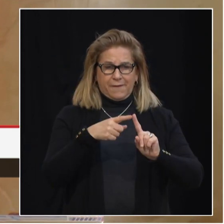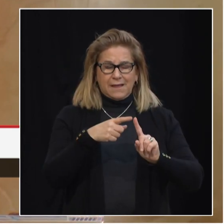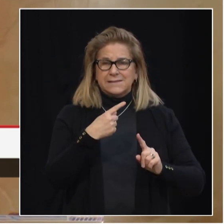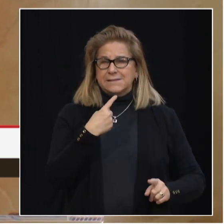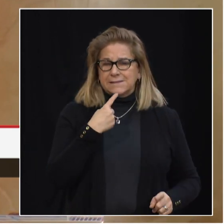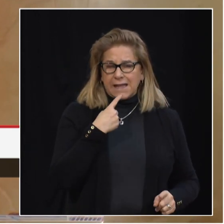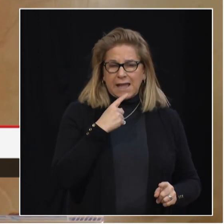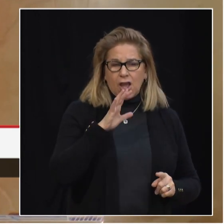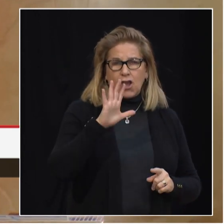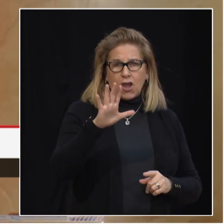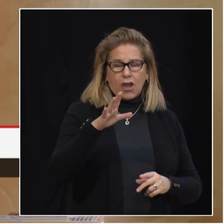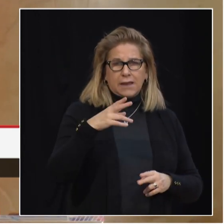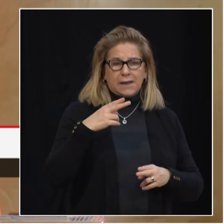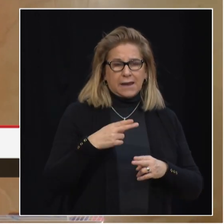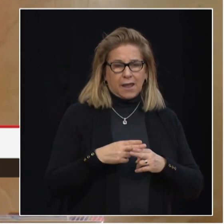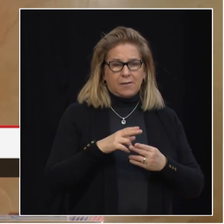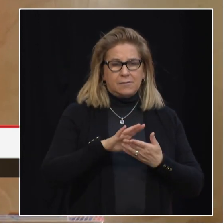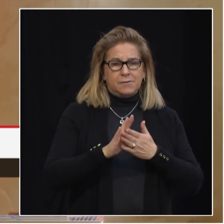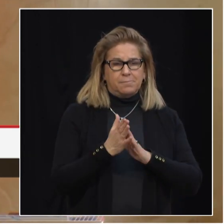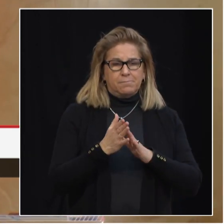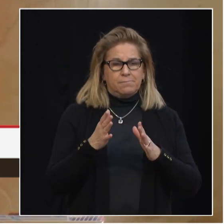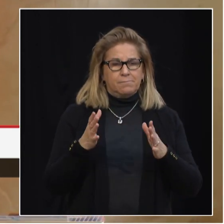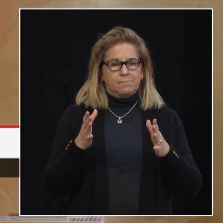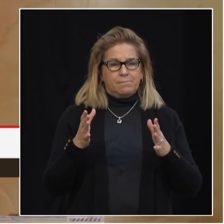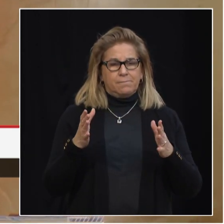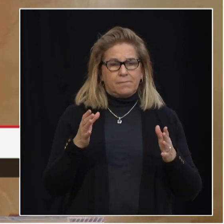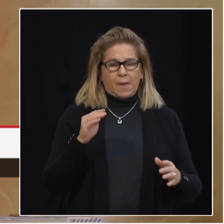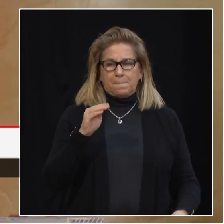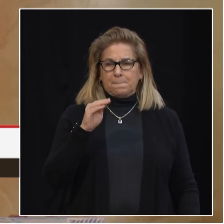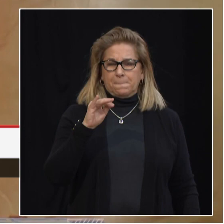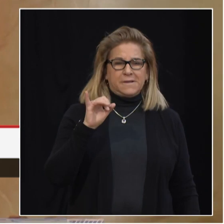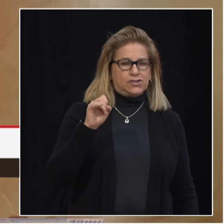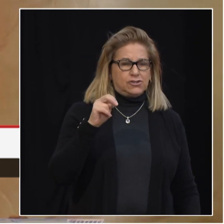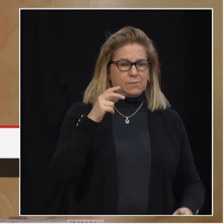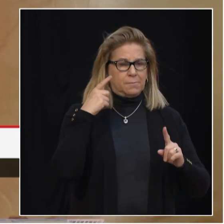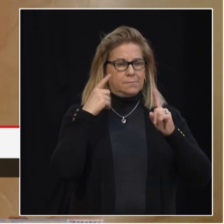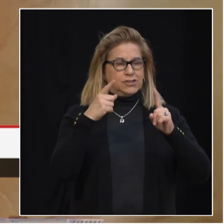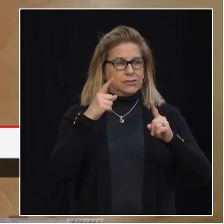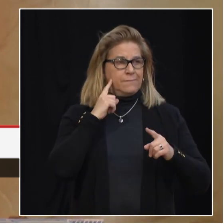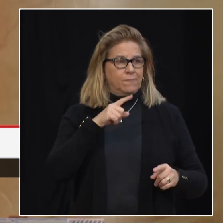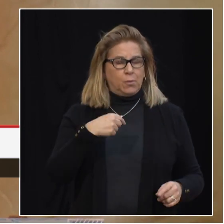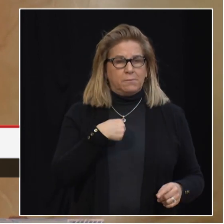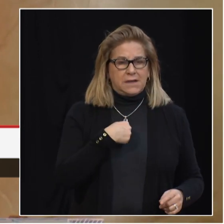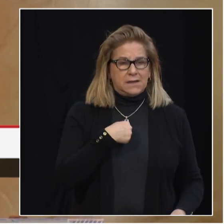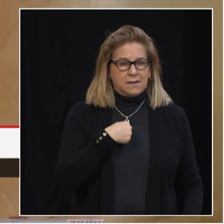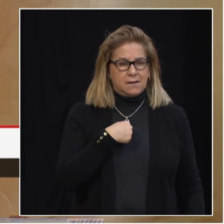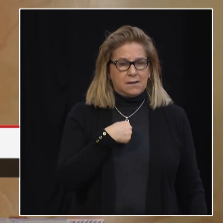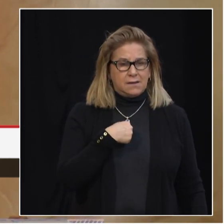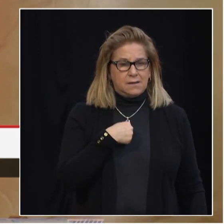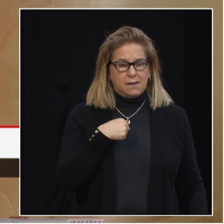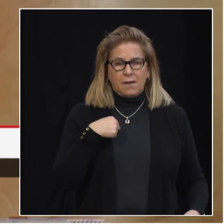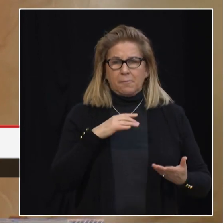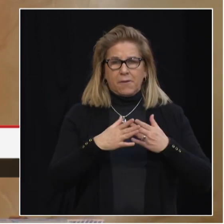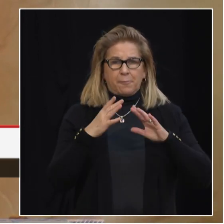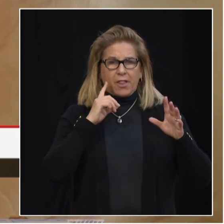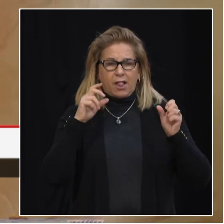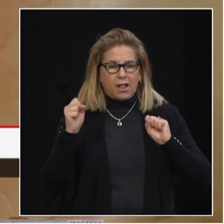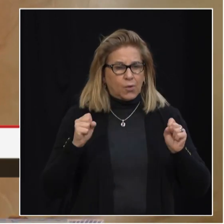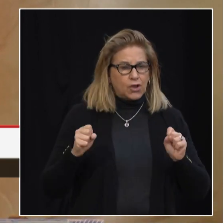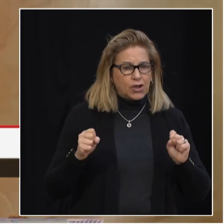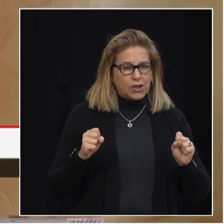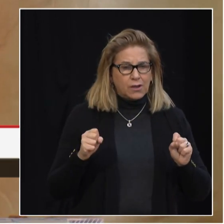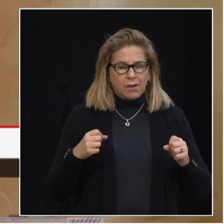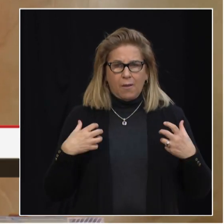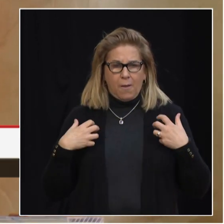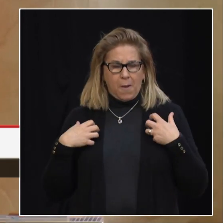louder, to be bolder, to make stronger decisions, and to encourage people to recognize that small businesses are the